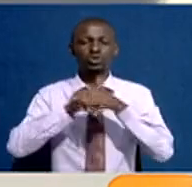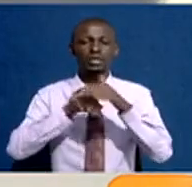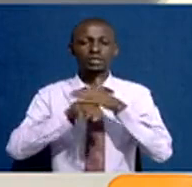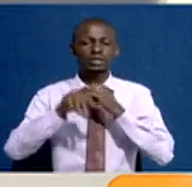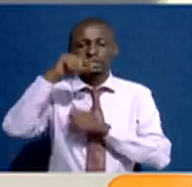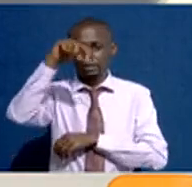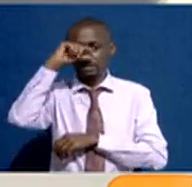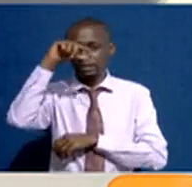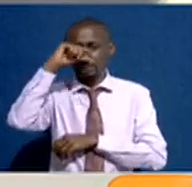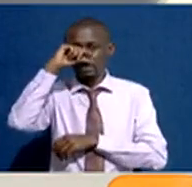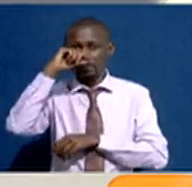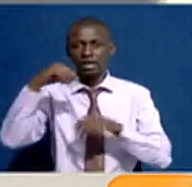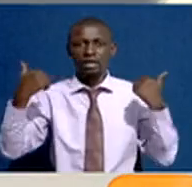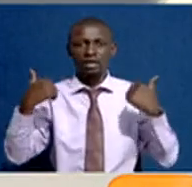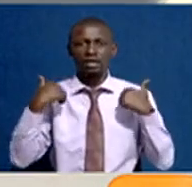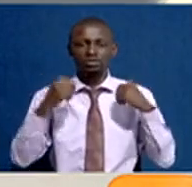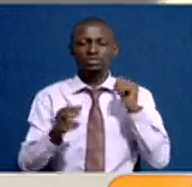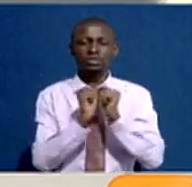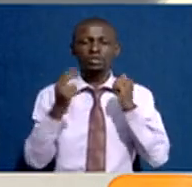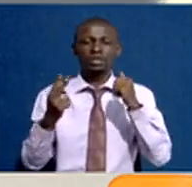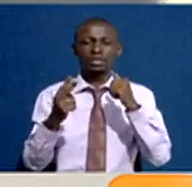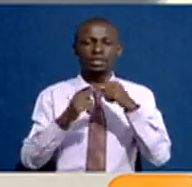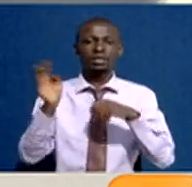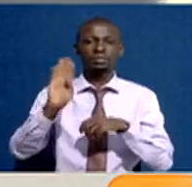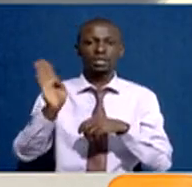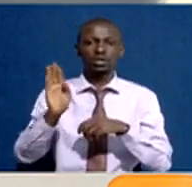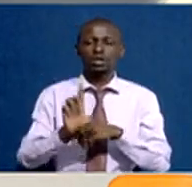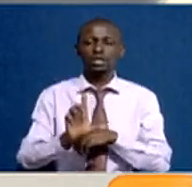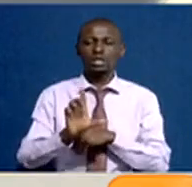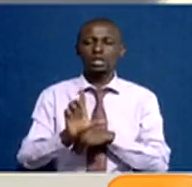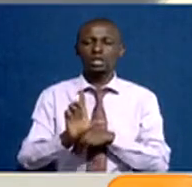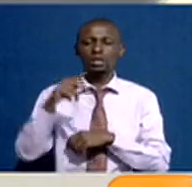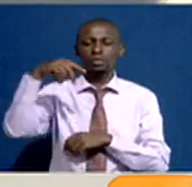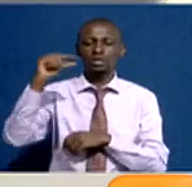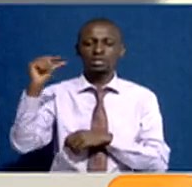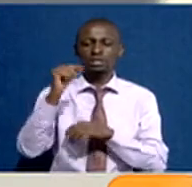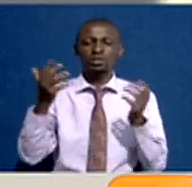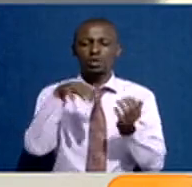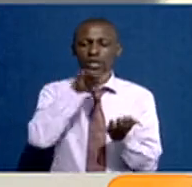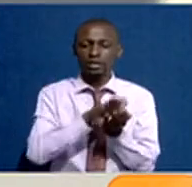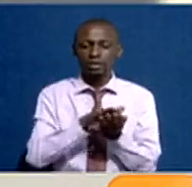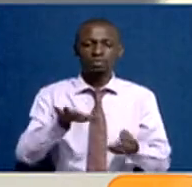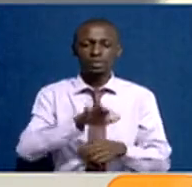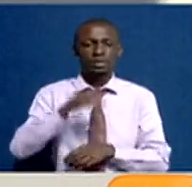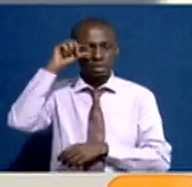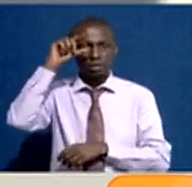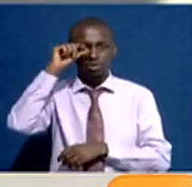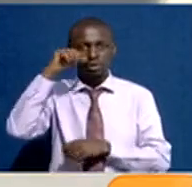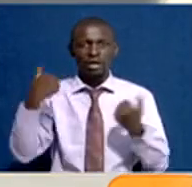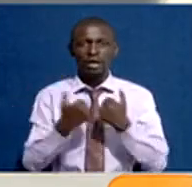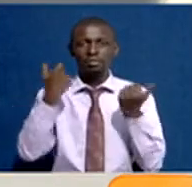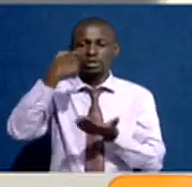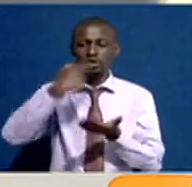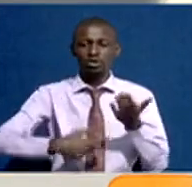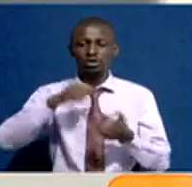gas by setting up a 17 billion shillings LPG storage facility in Mombasa that will significantly reduce the cost